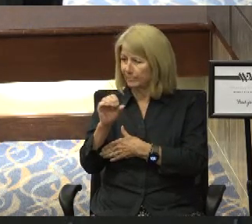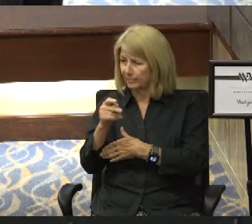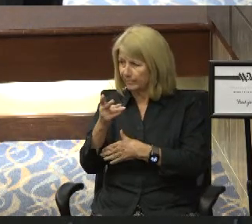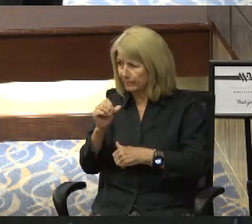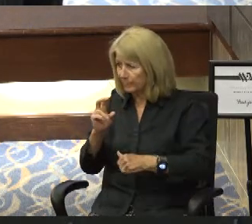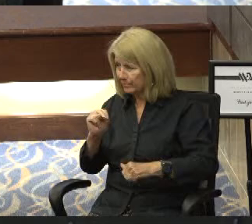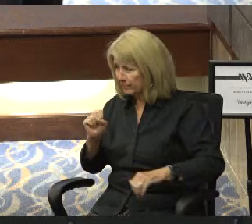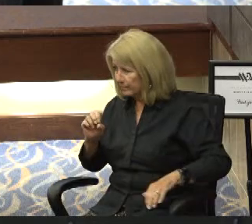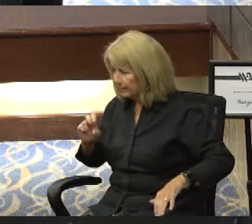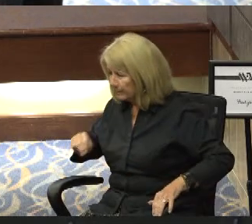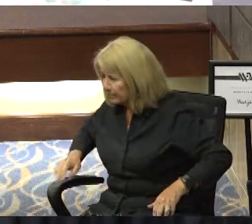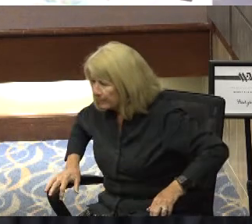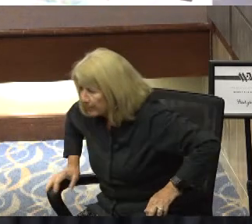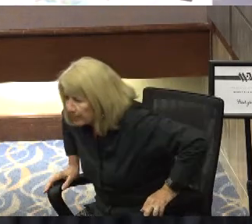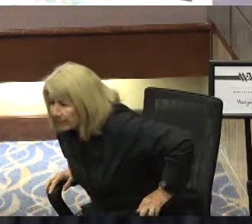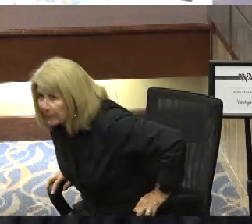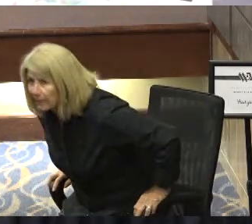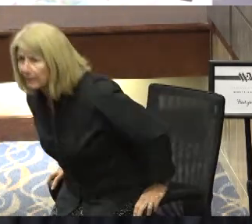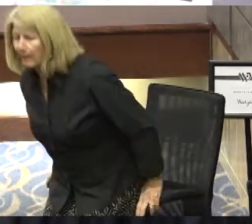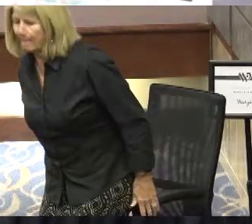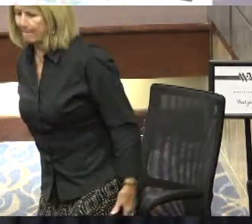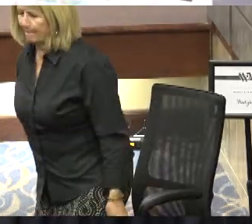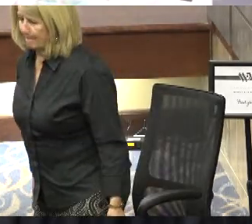Transit here.